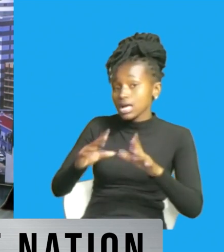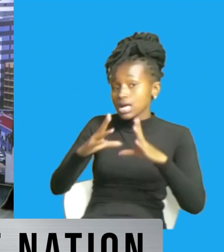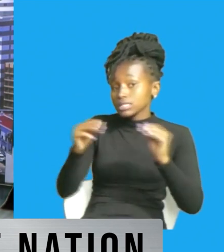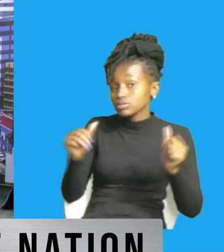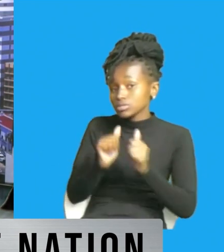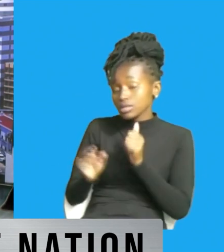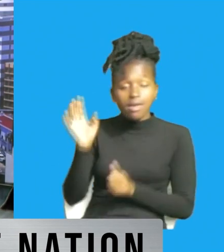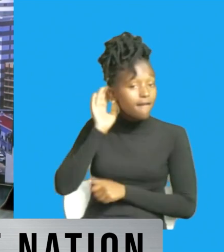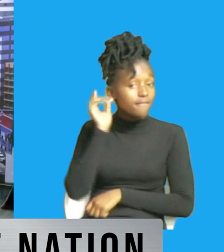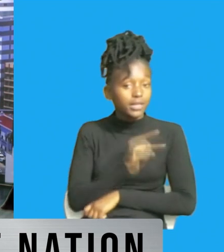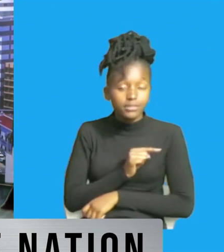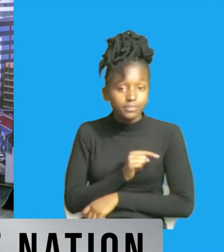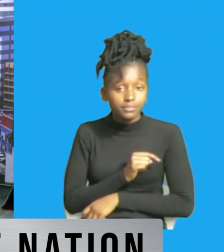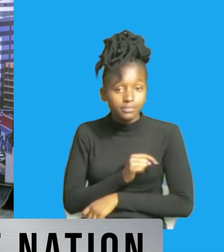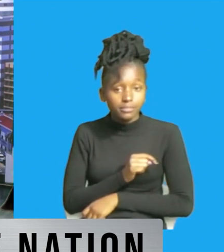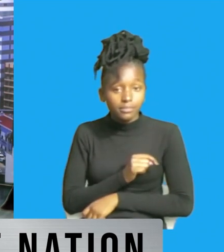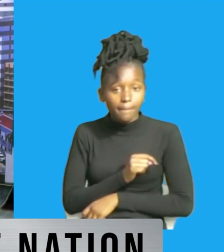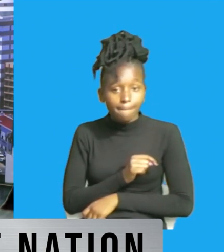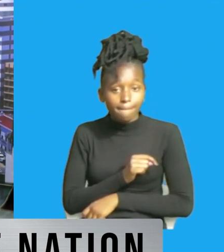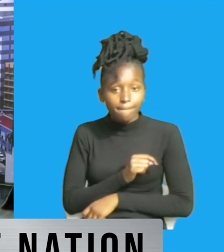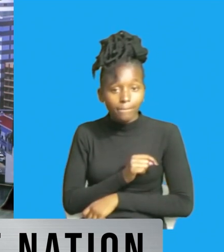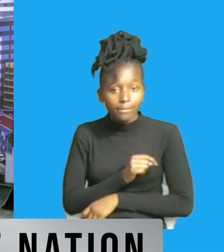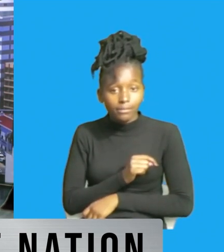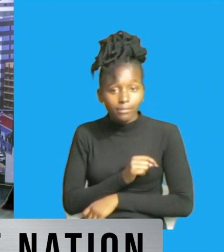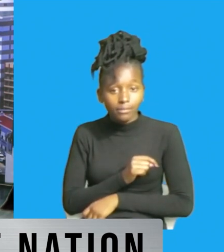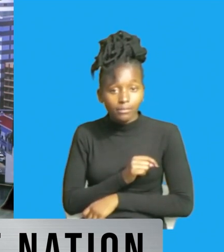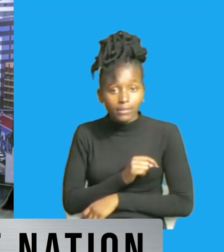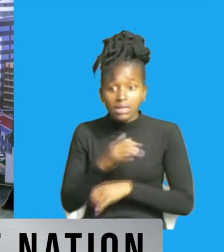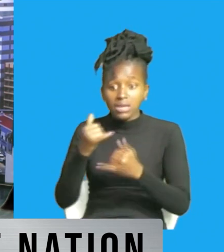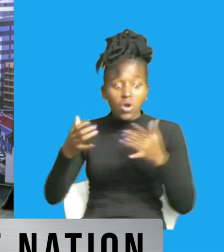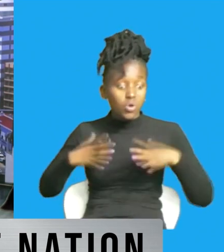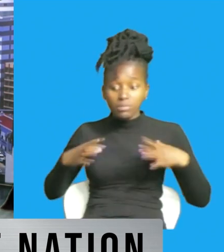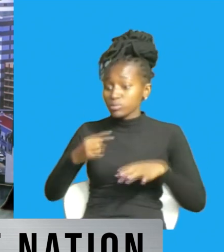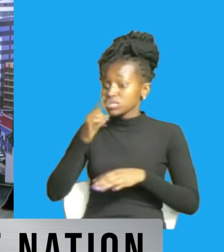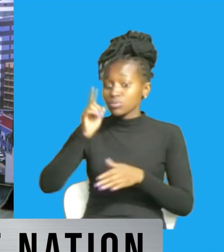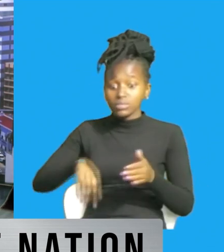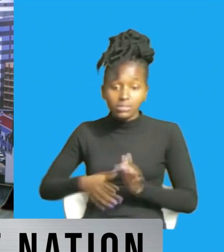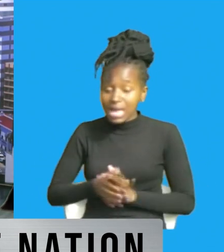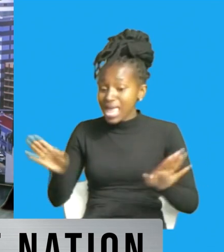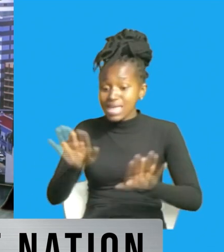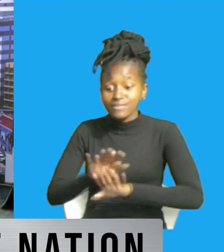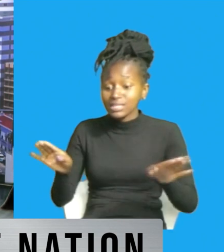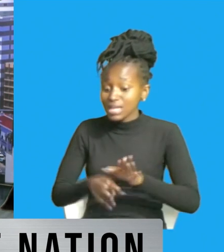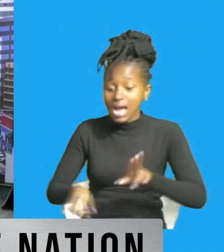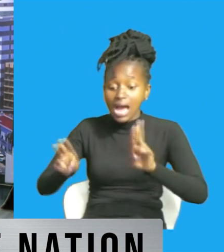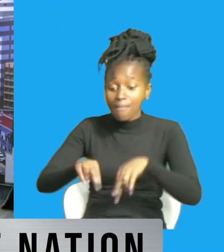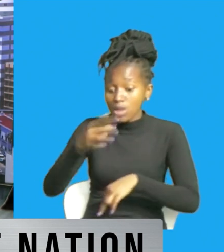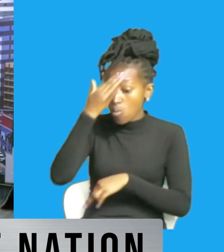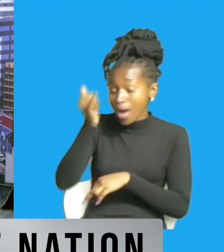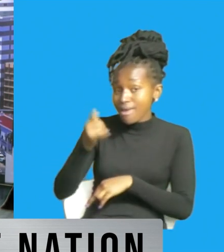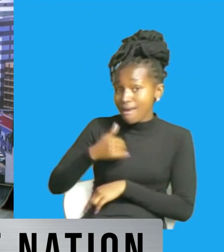ni kama ilikuwa imefanywa hiyo mambo kwa sababu yake. Sasa yeye ndio yuko katika ofisi. Kwa nini